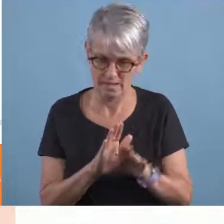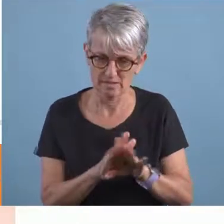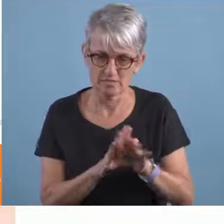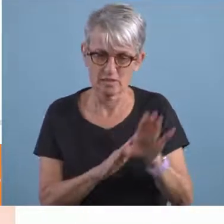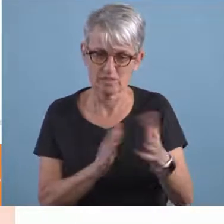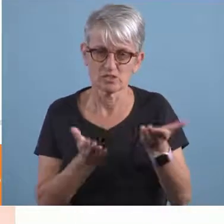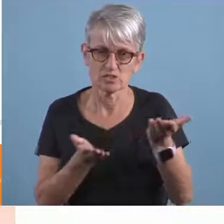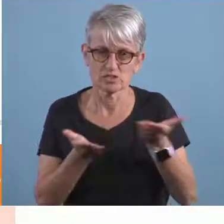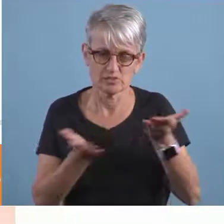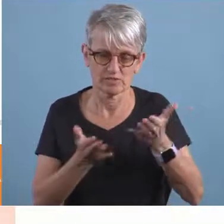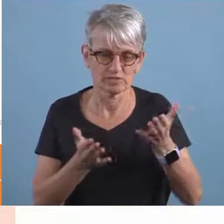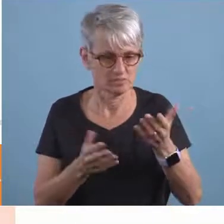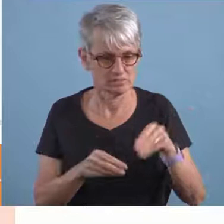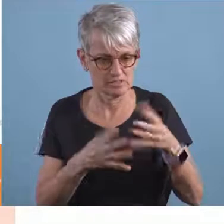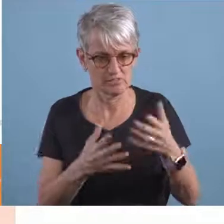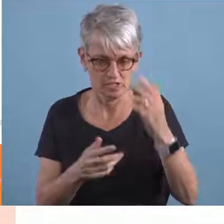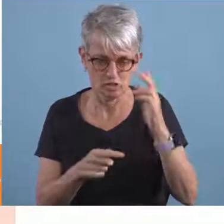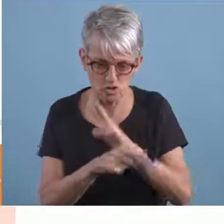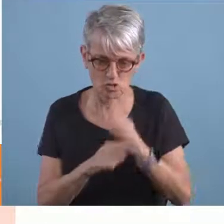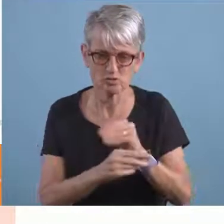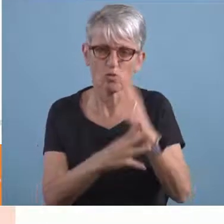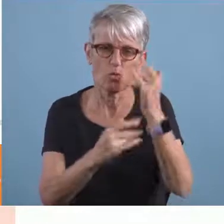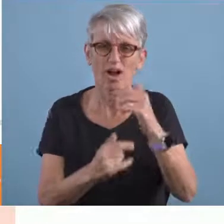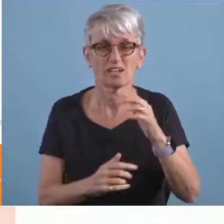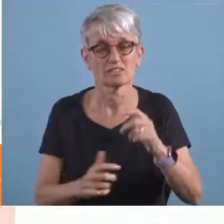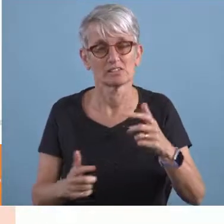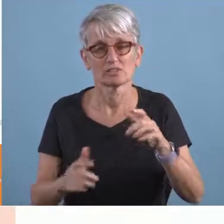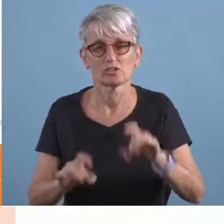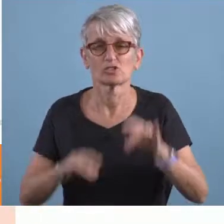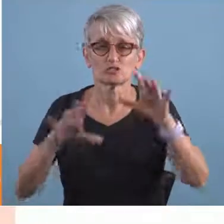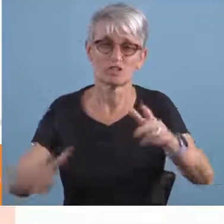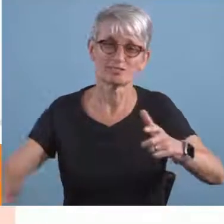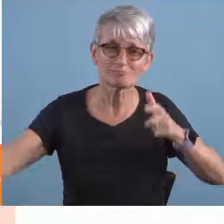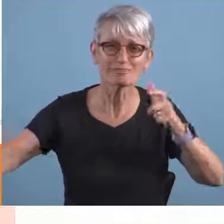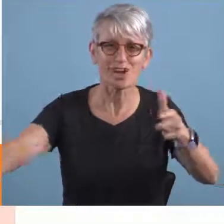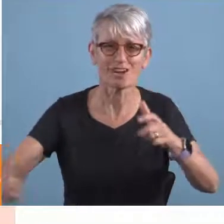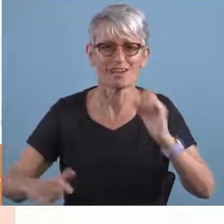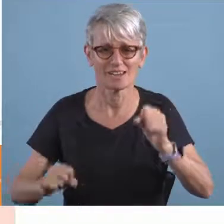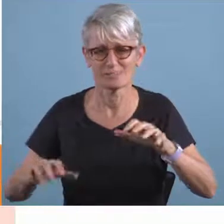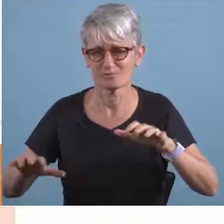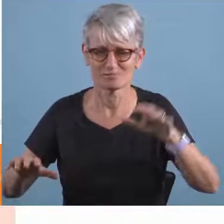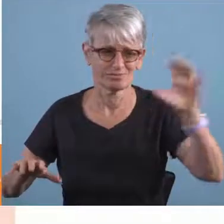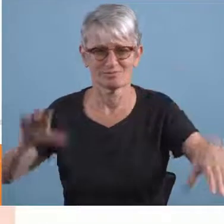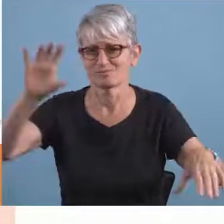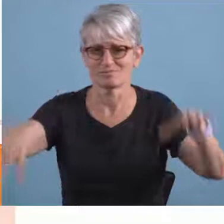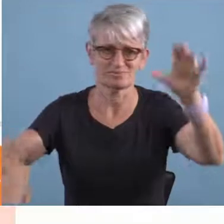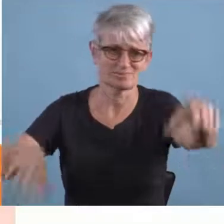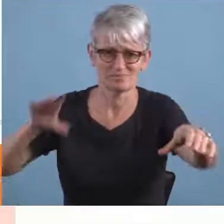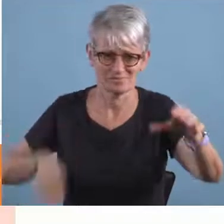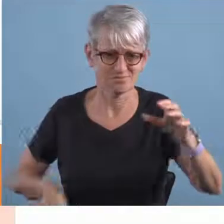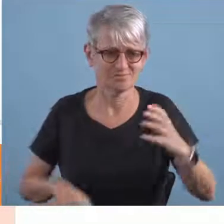on telepractice because of the size of the country and where the population lived and where the providers